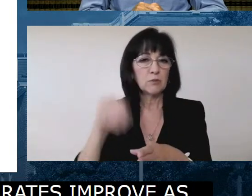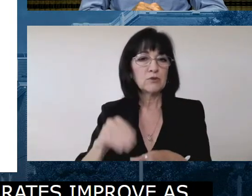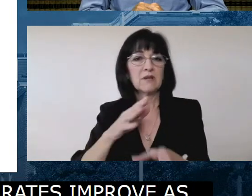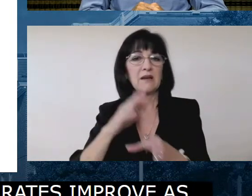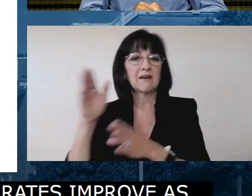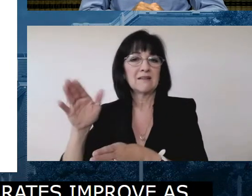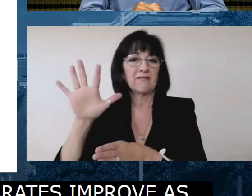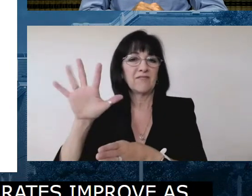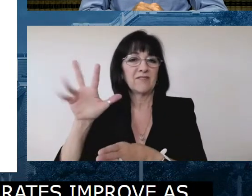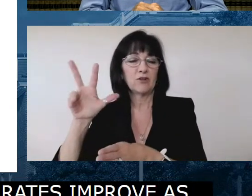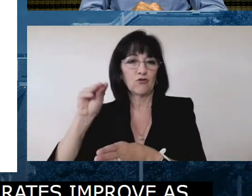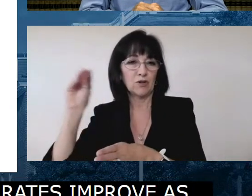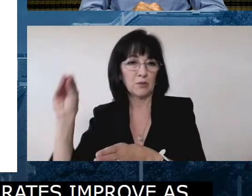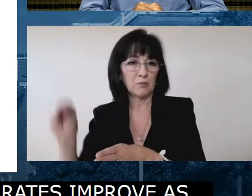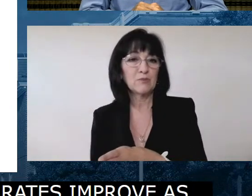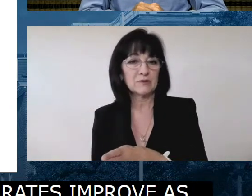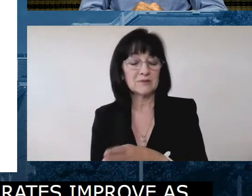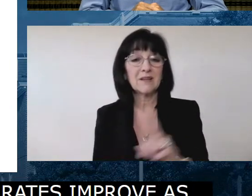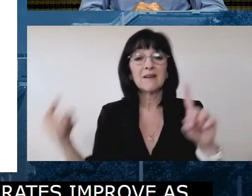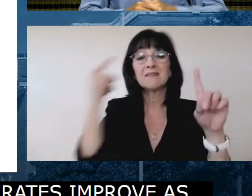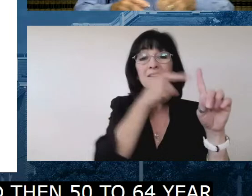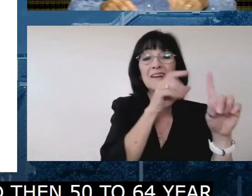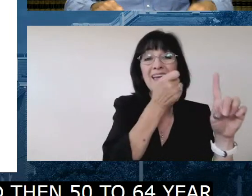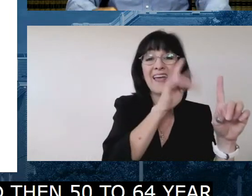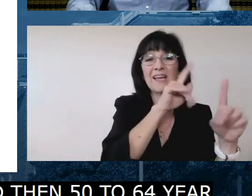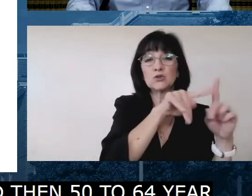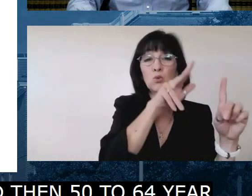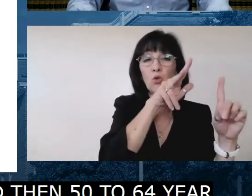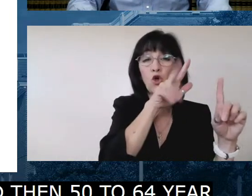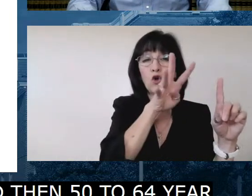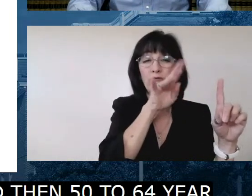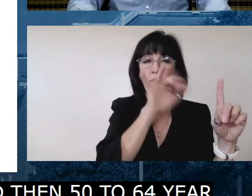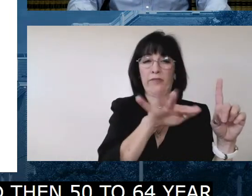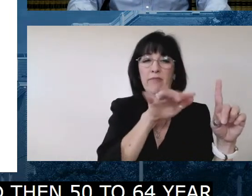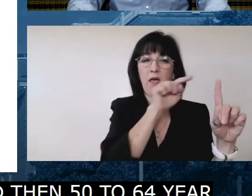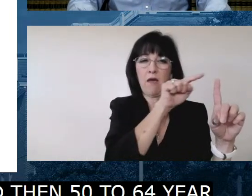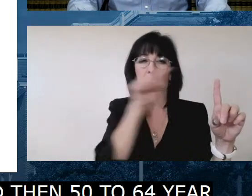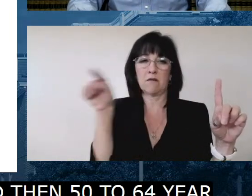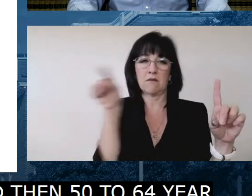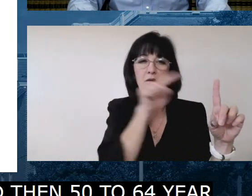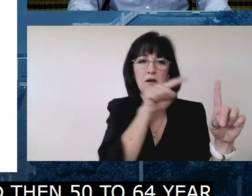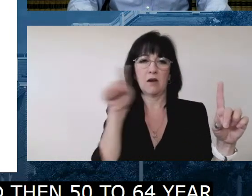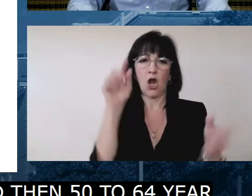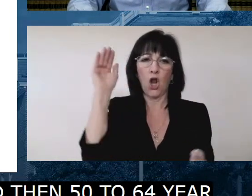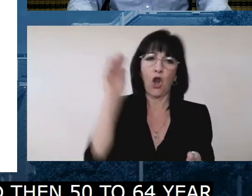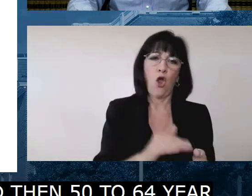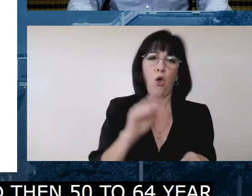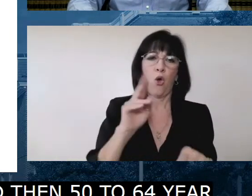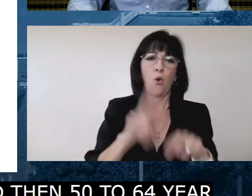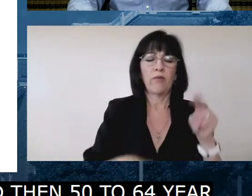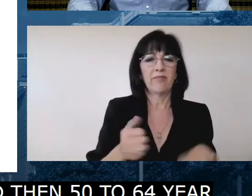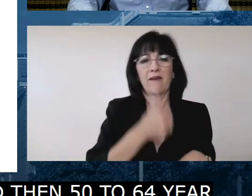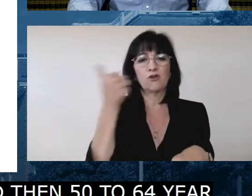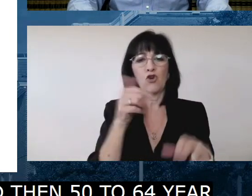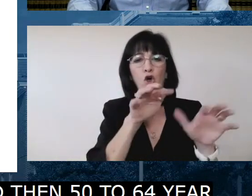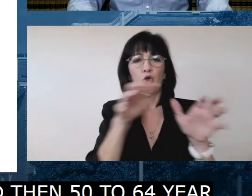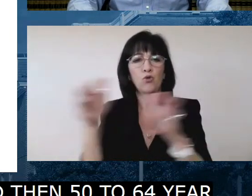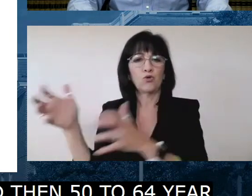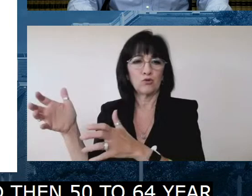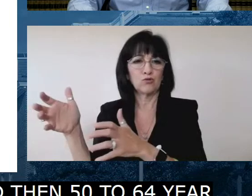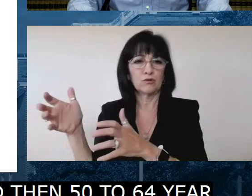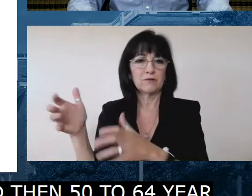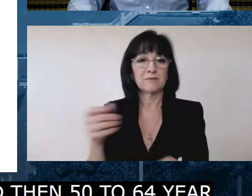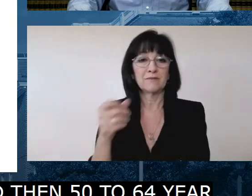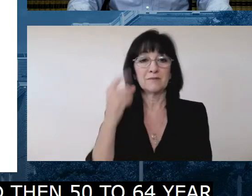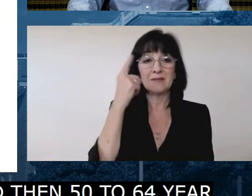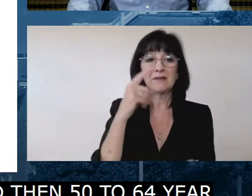64-year-olds, 72% statewide, and then the senior citizens, 93%, with strong